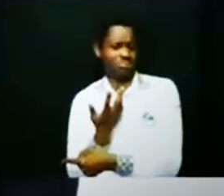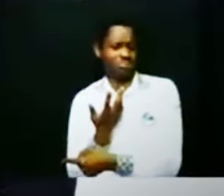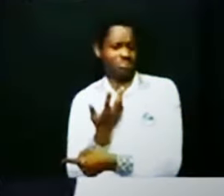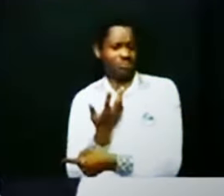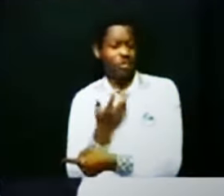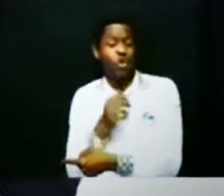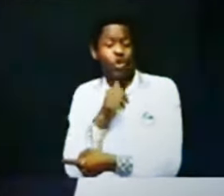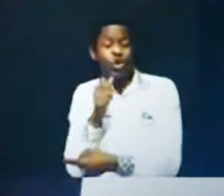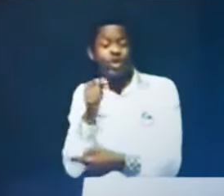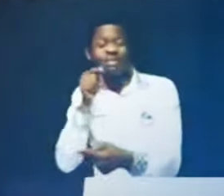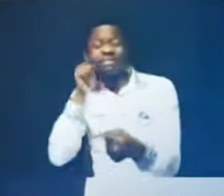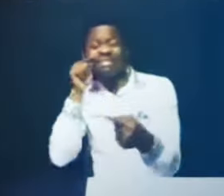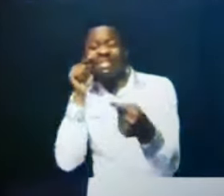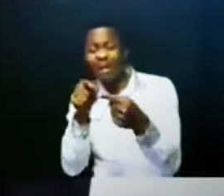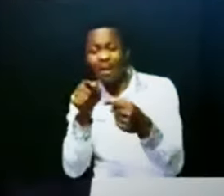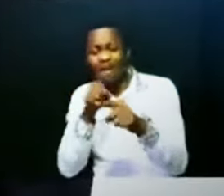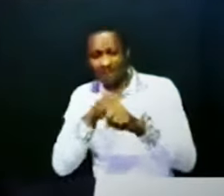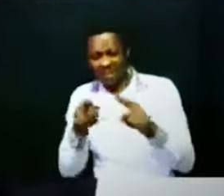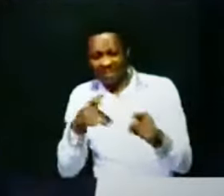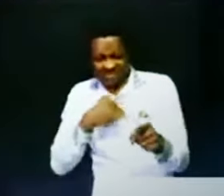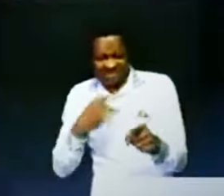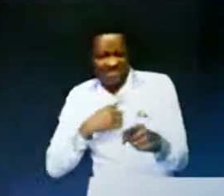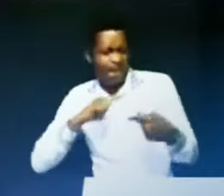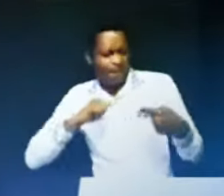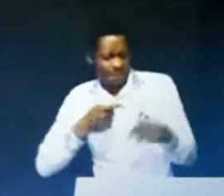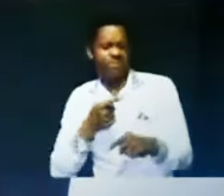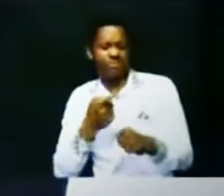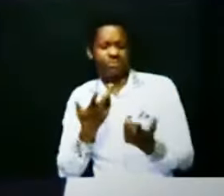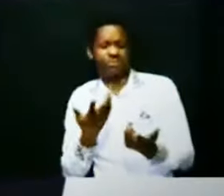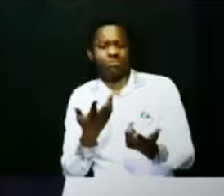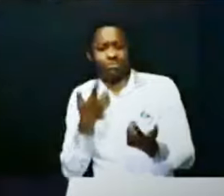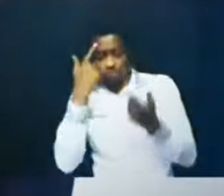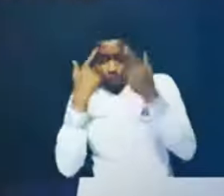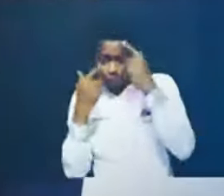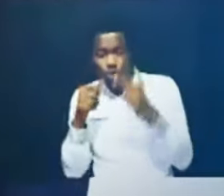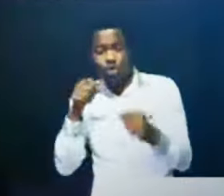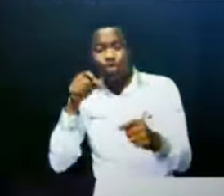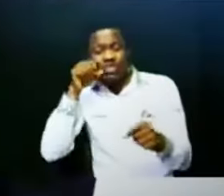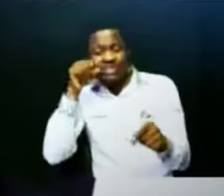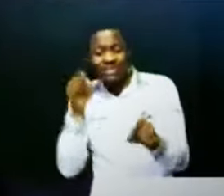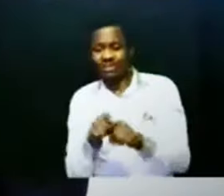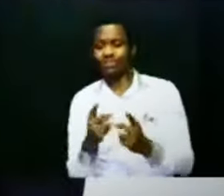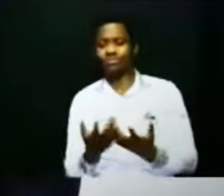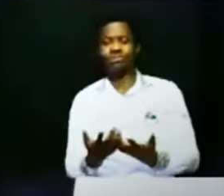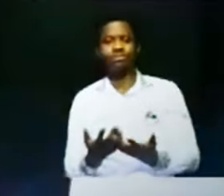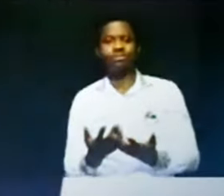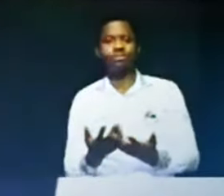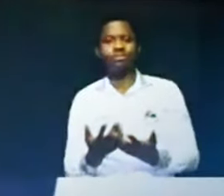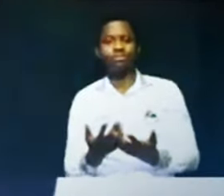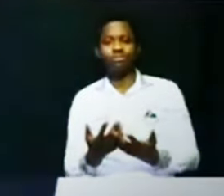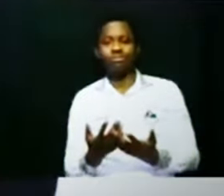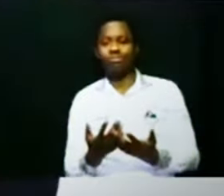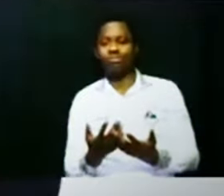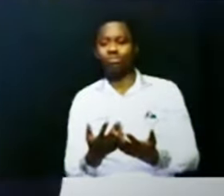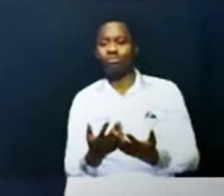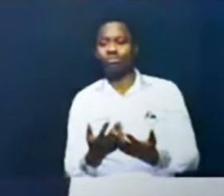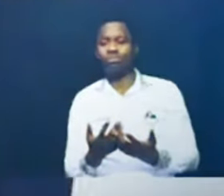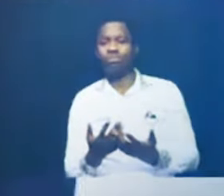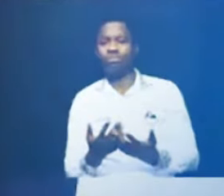Na Absalom tane Amnon. Se wa breni nuya tama asienti. This act